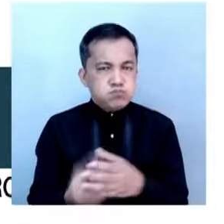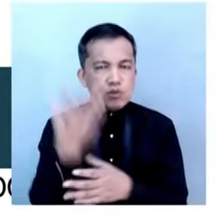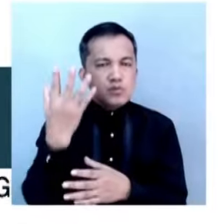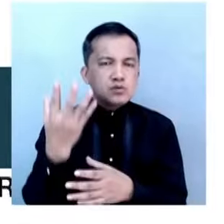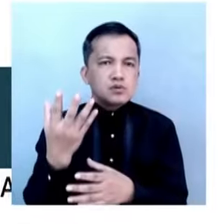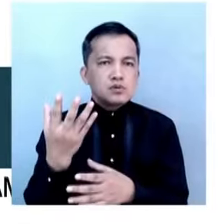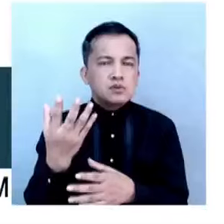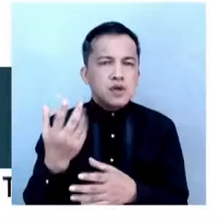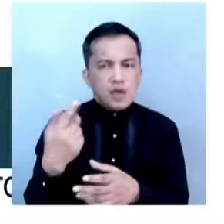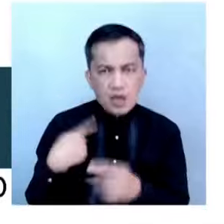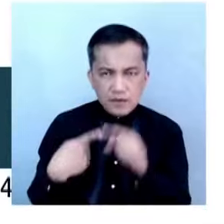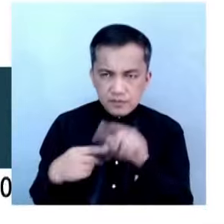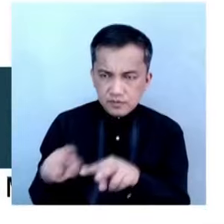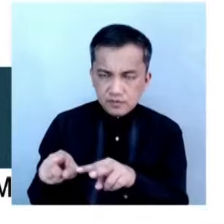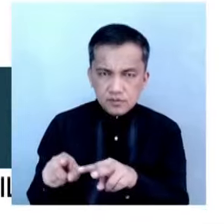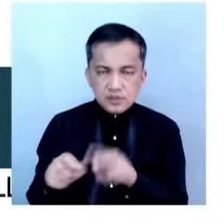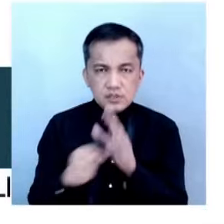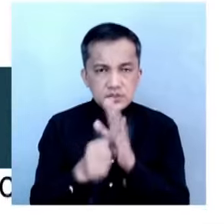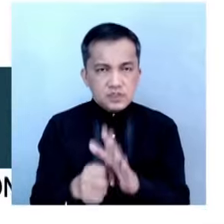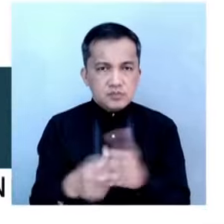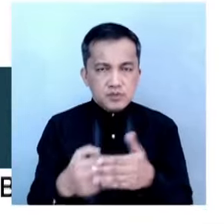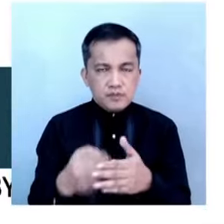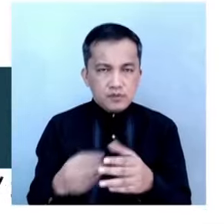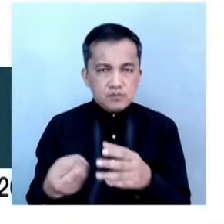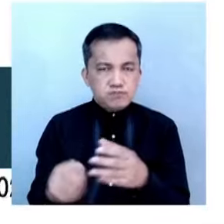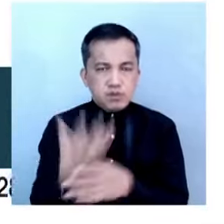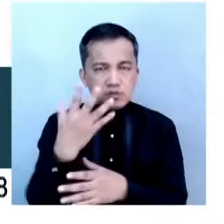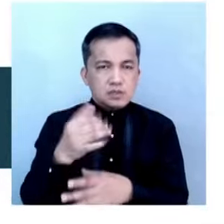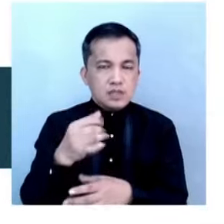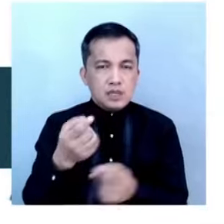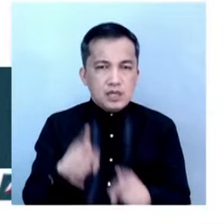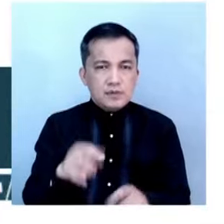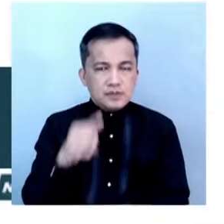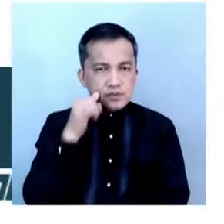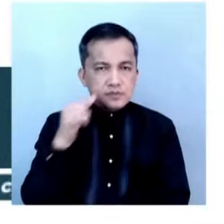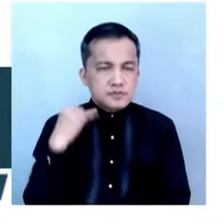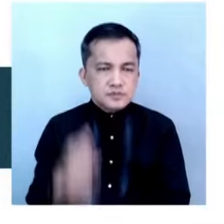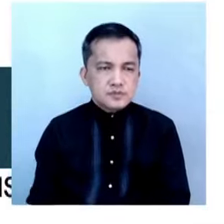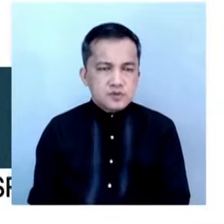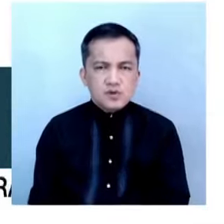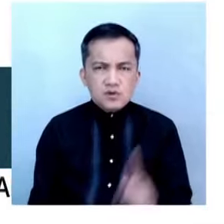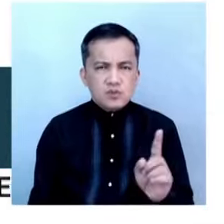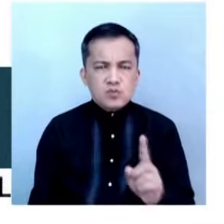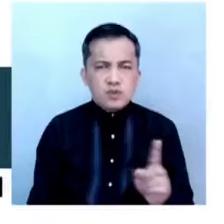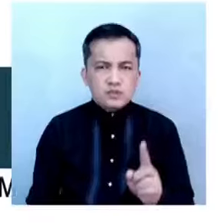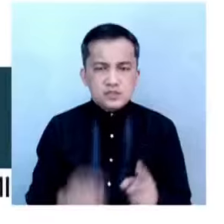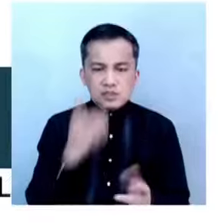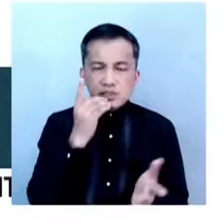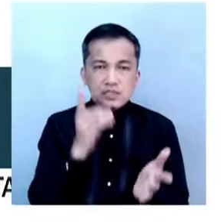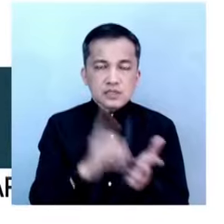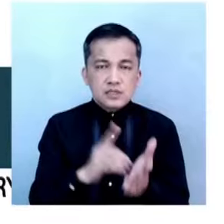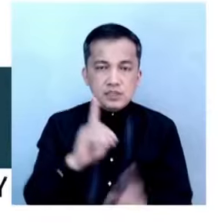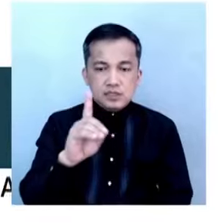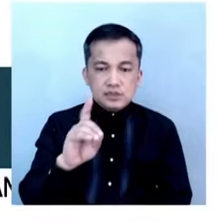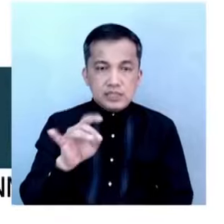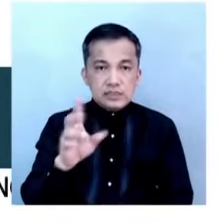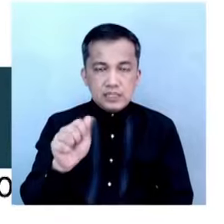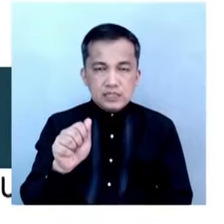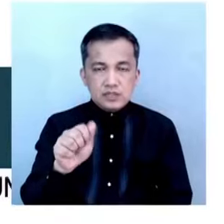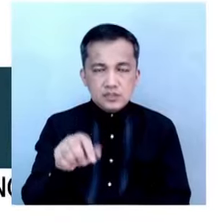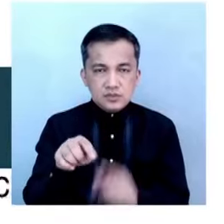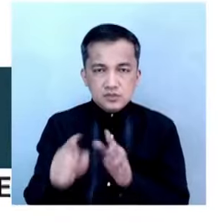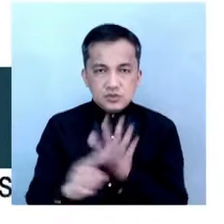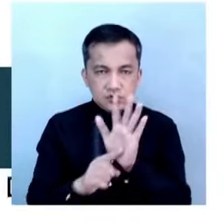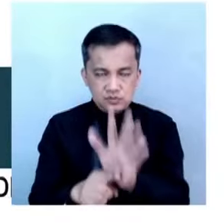any signs prior to the eruption that happened last night? What does the data show when you monitor the activity of Mount Canlaon?